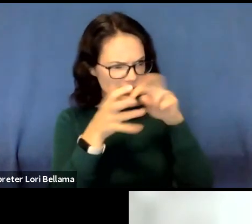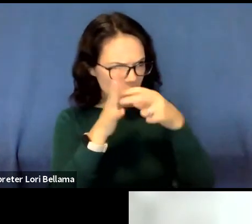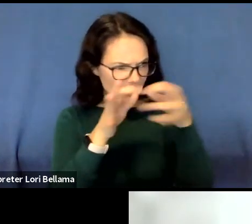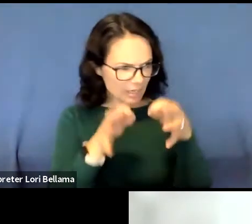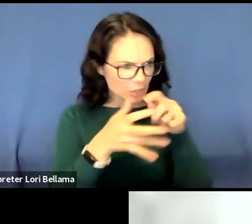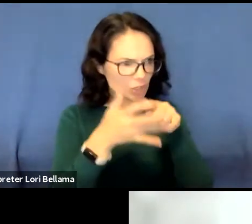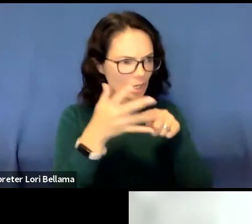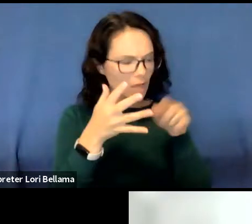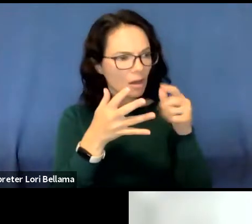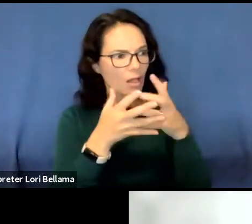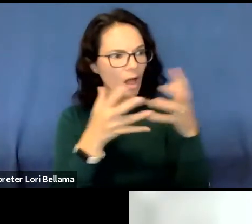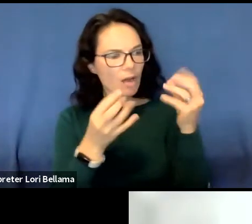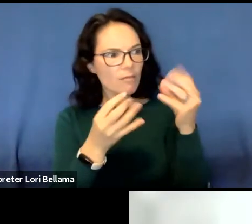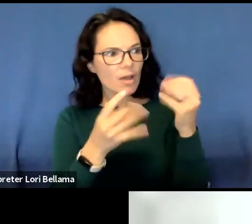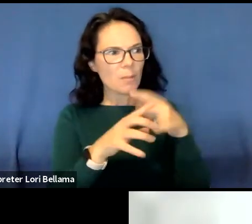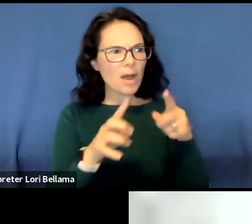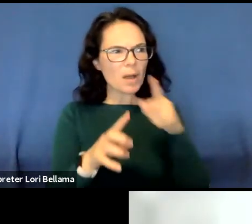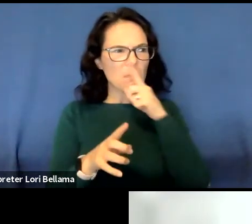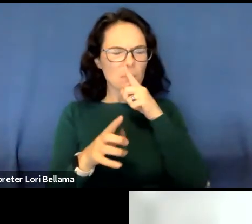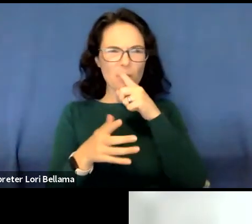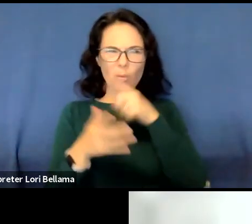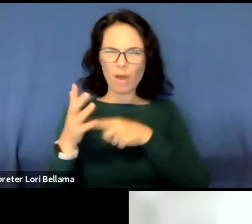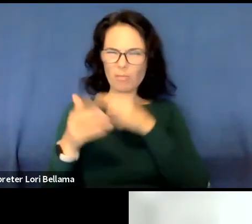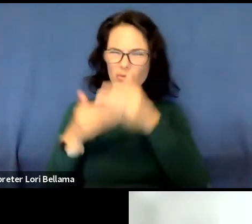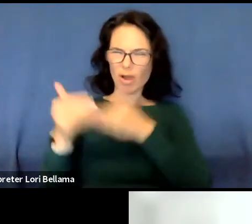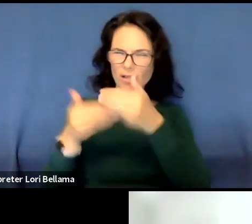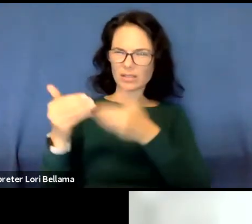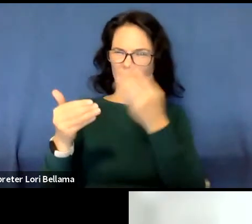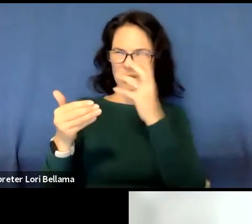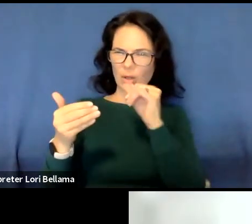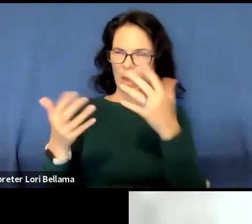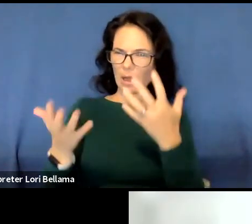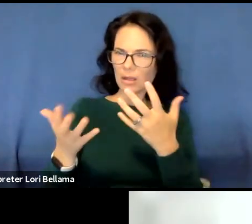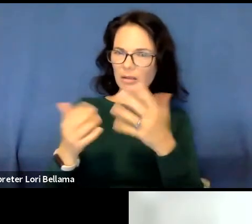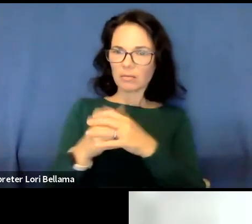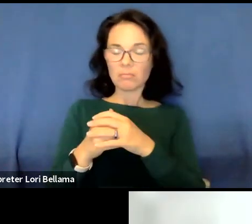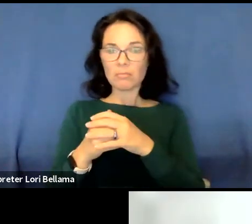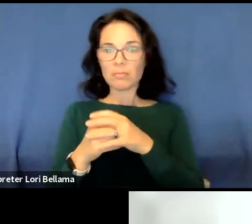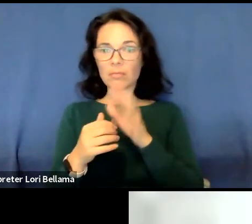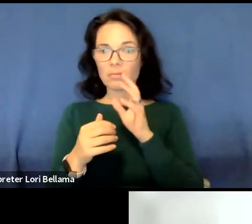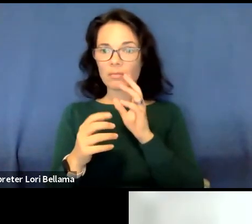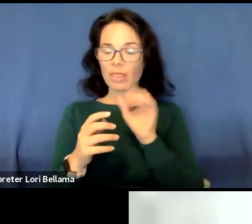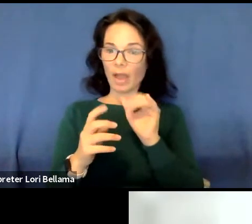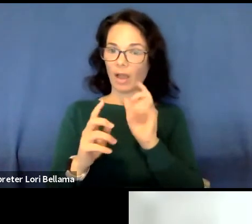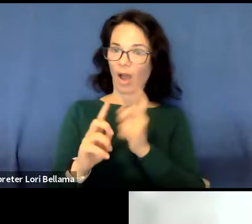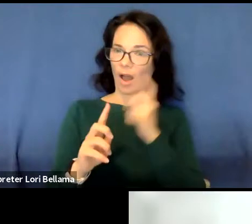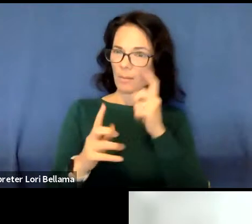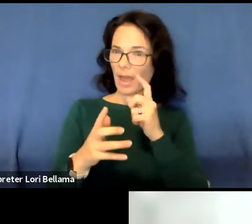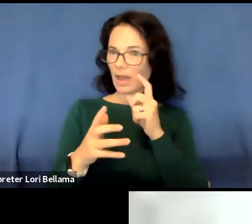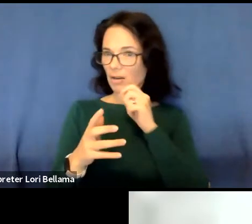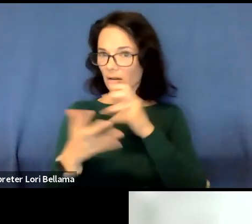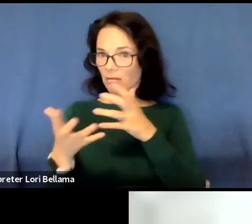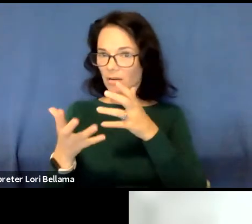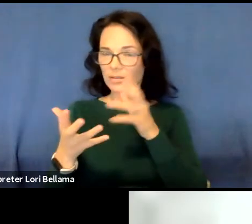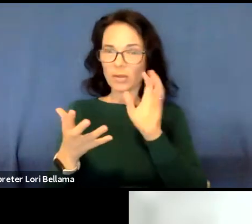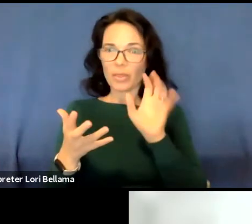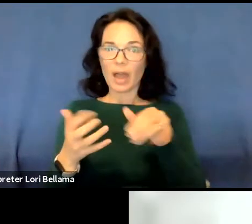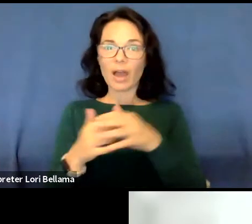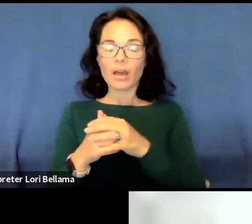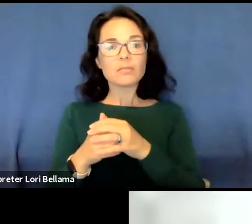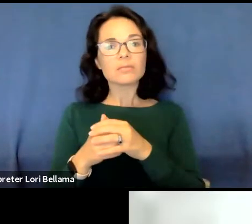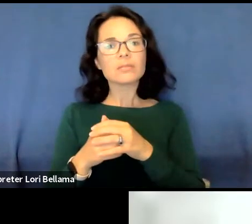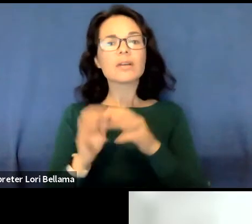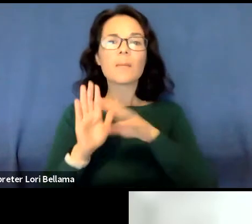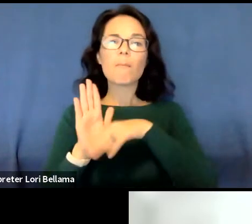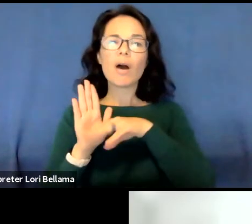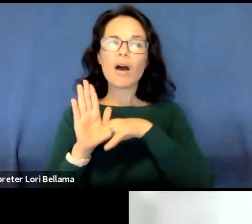but it doesn't really say what the process is, if it is automatic. Anyways, it does say at the bottom,